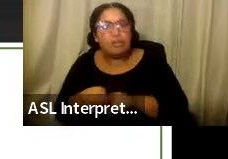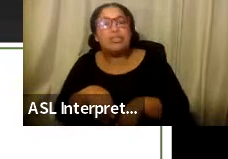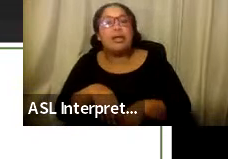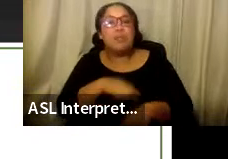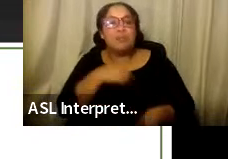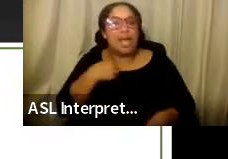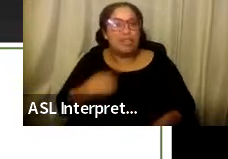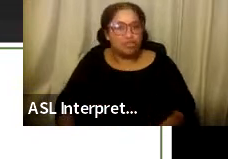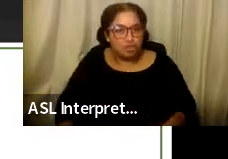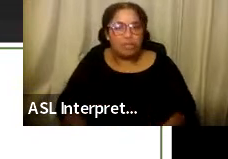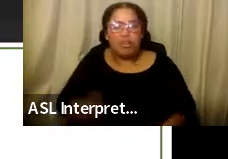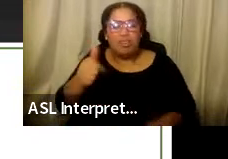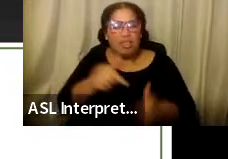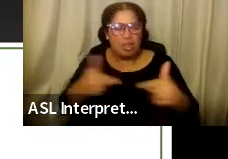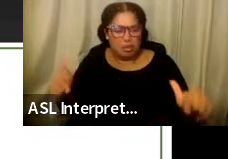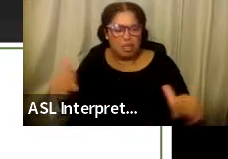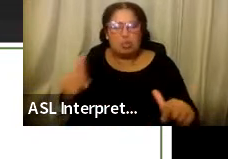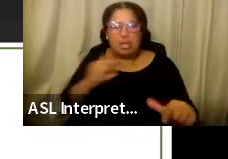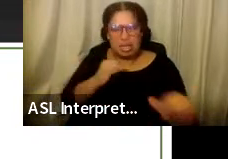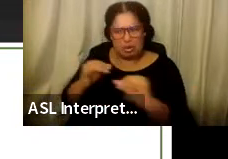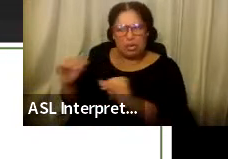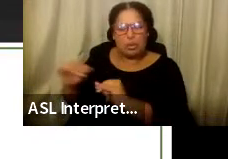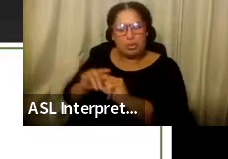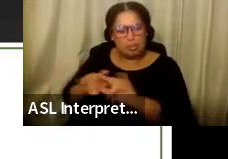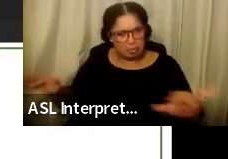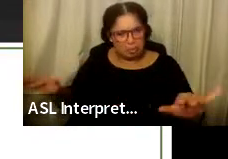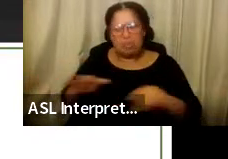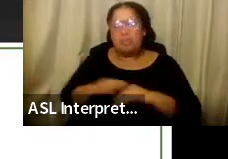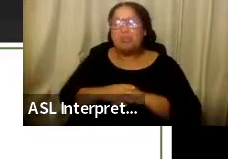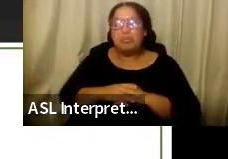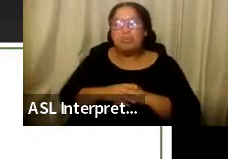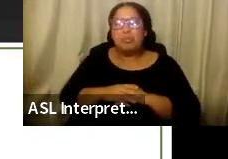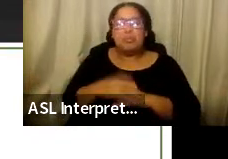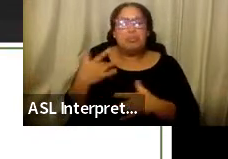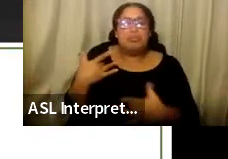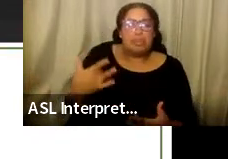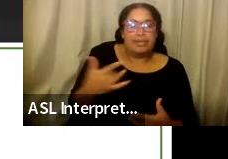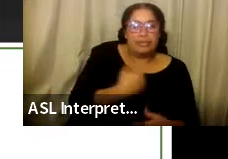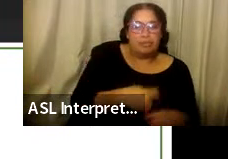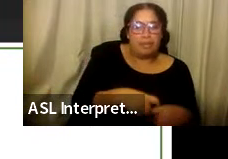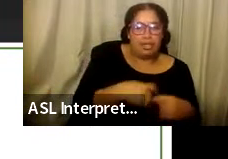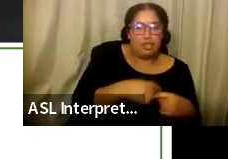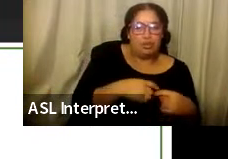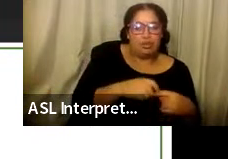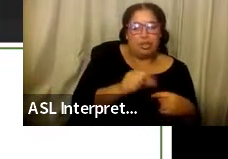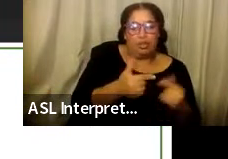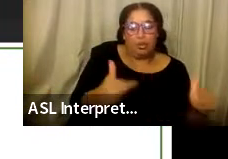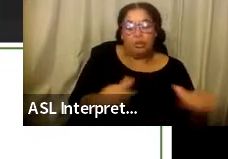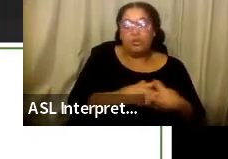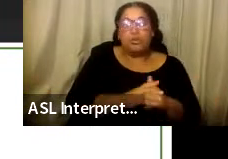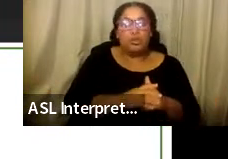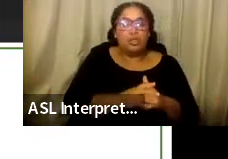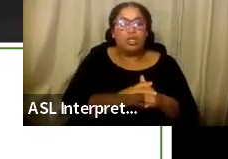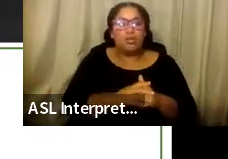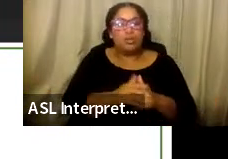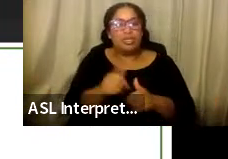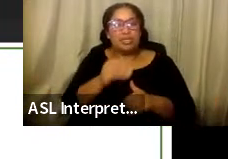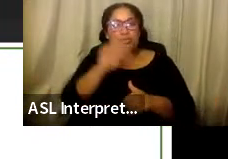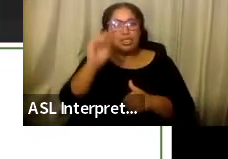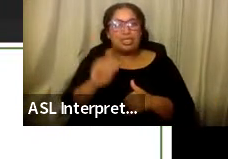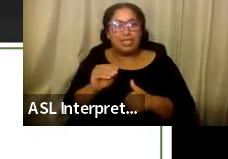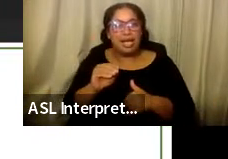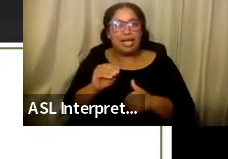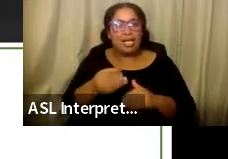other languages that we had interviewers could talk to people in. There was a 10% greater